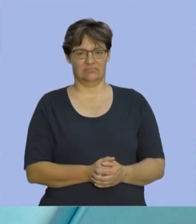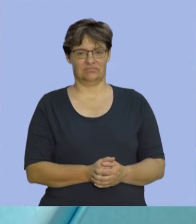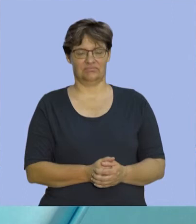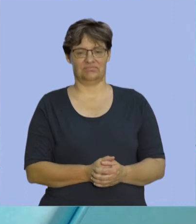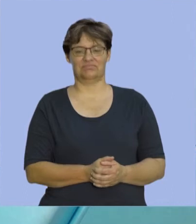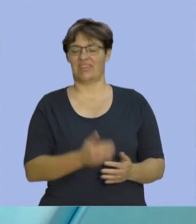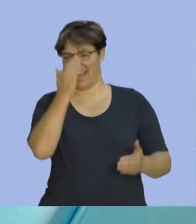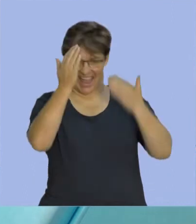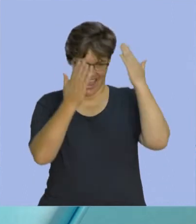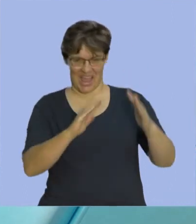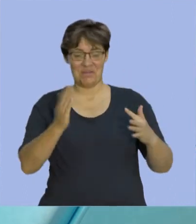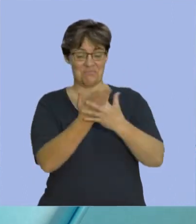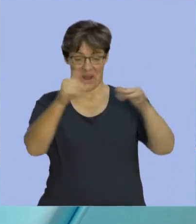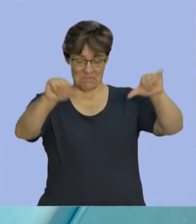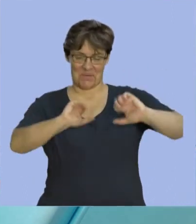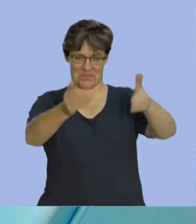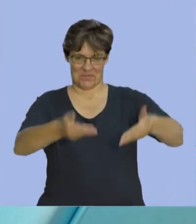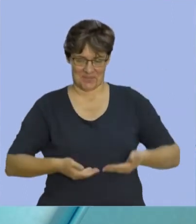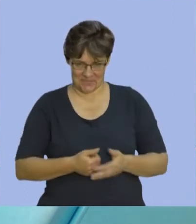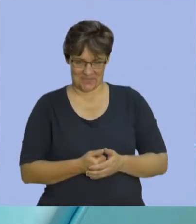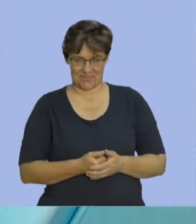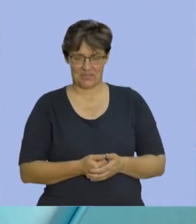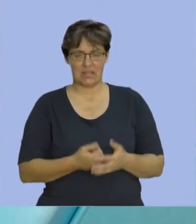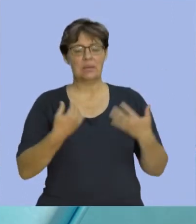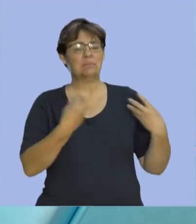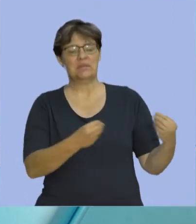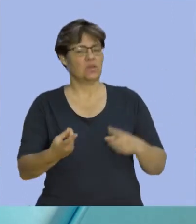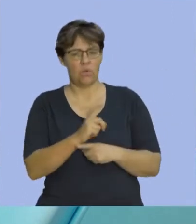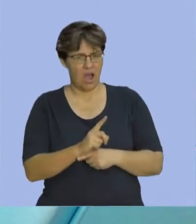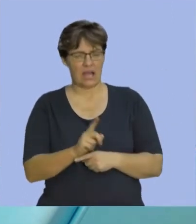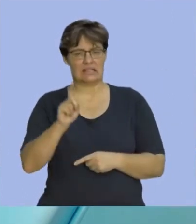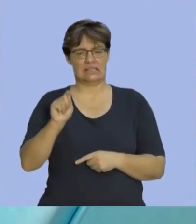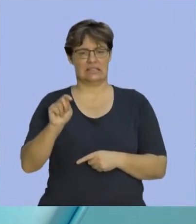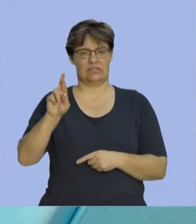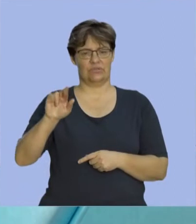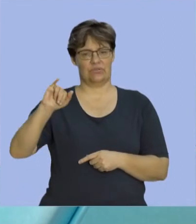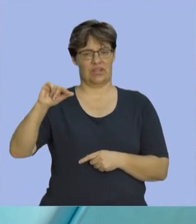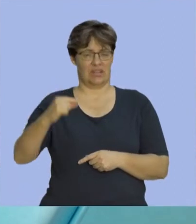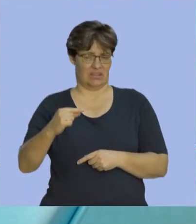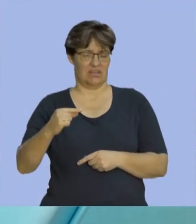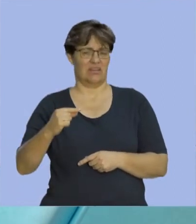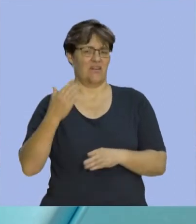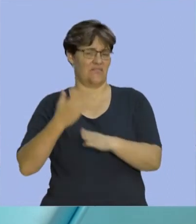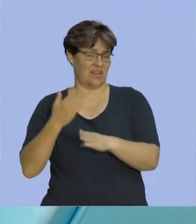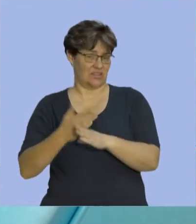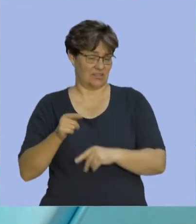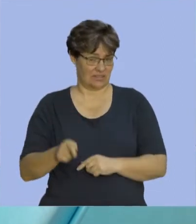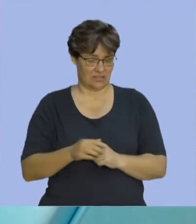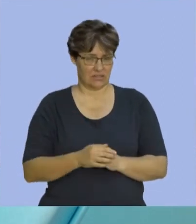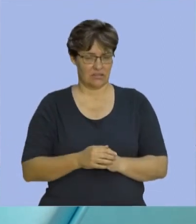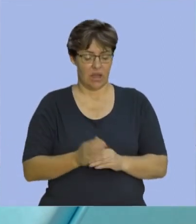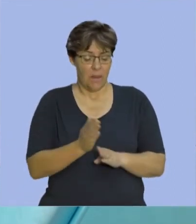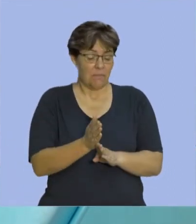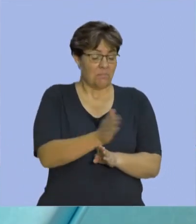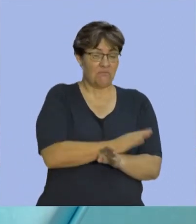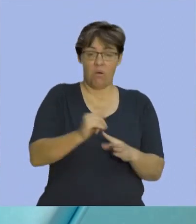Hi guys, welcome back. So we are still busy with trigonometric functions. So just before we went to the ad break,